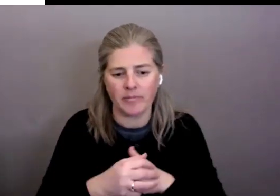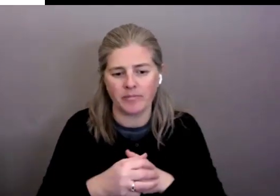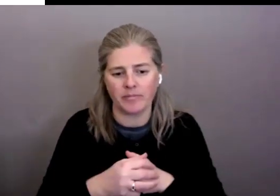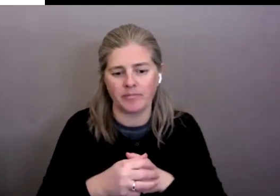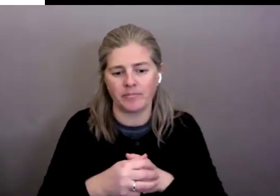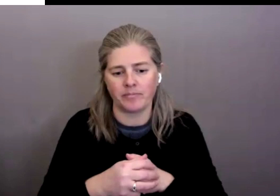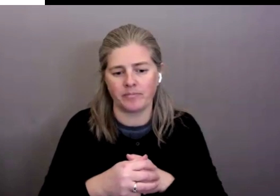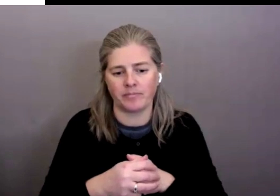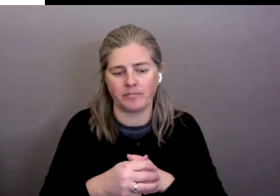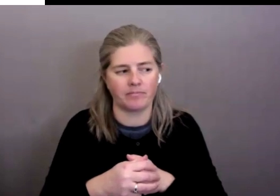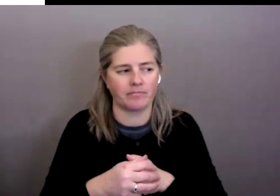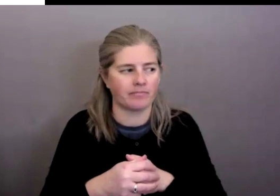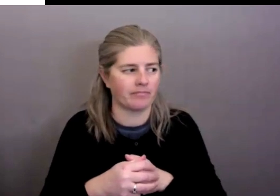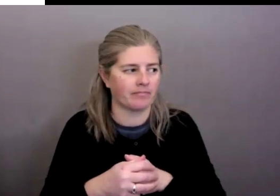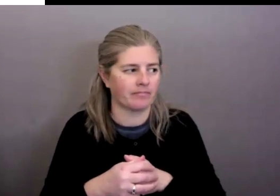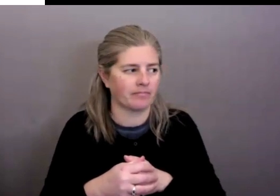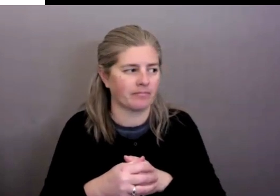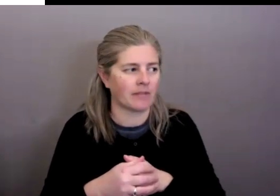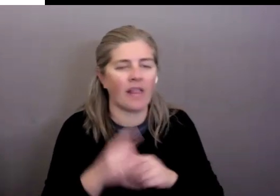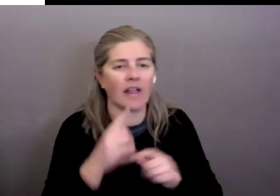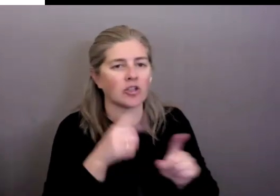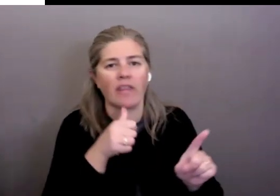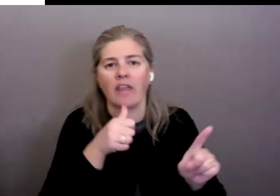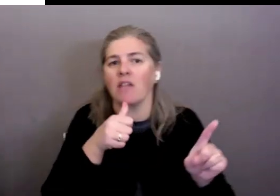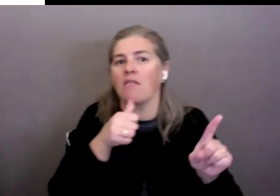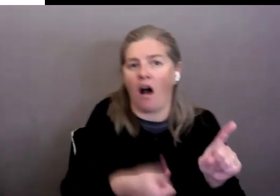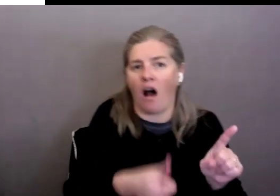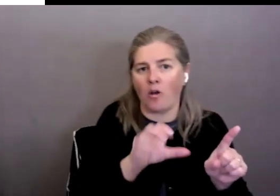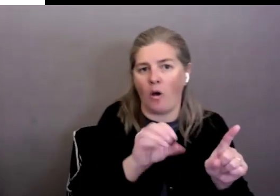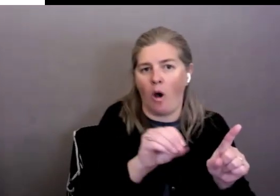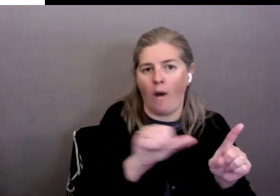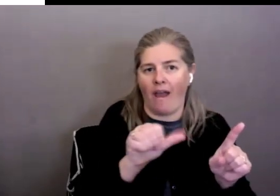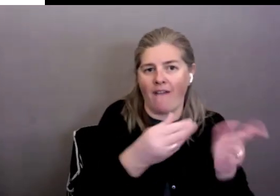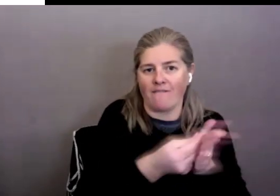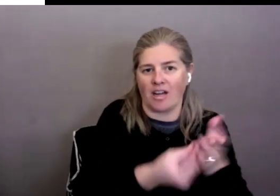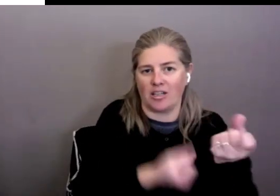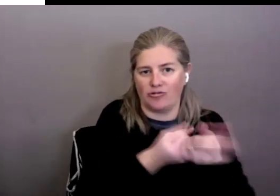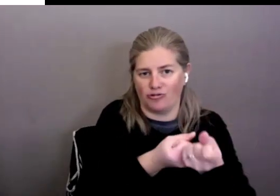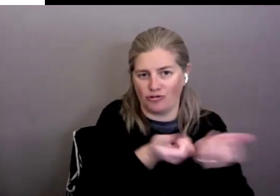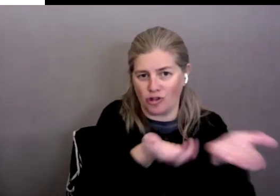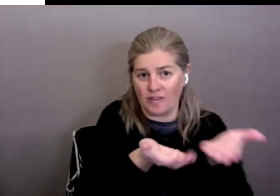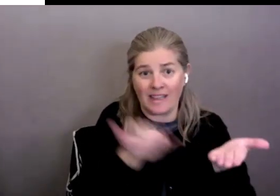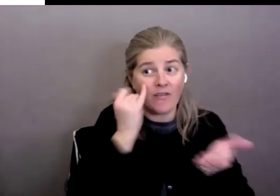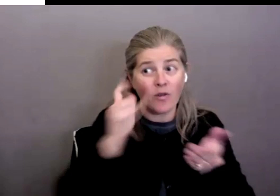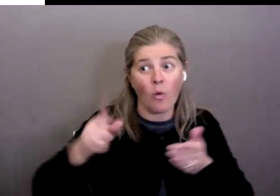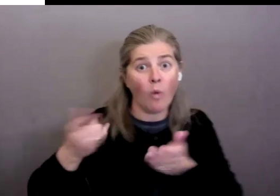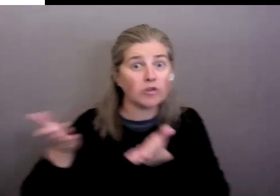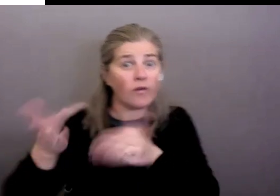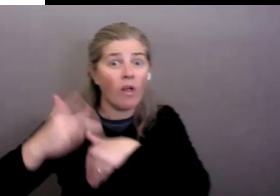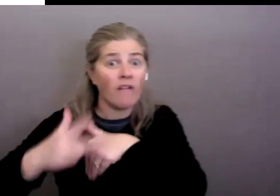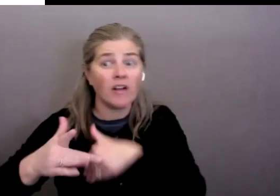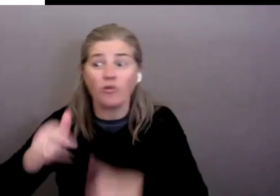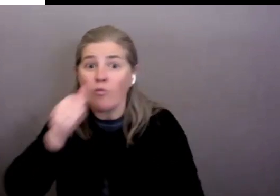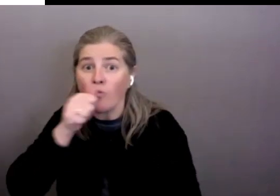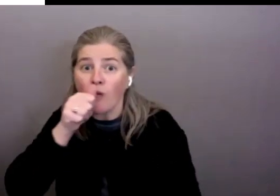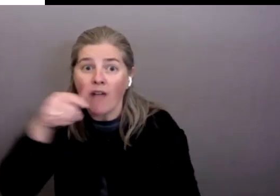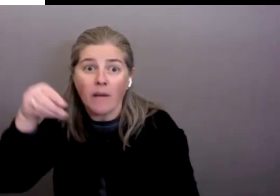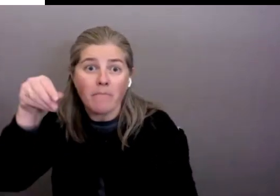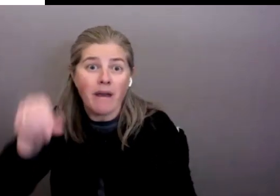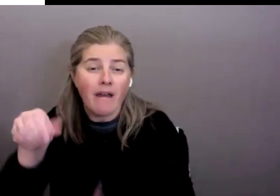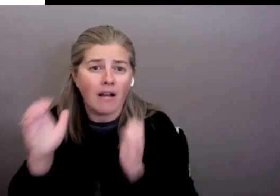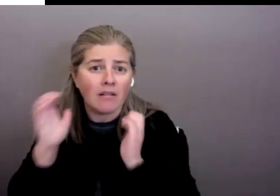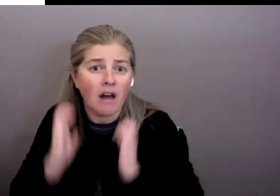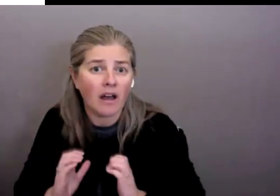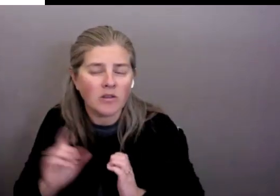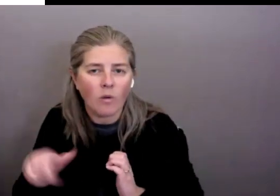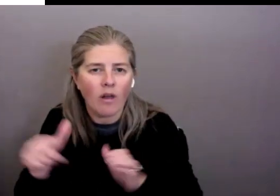Let's look at non-Older Americans Act funded services. If the services are only available to private pay clients or other entities,